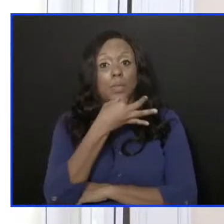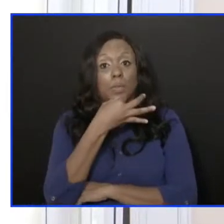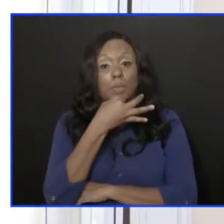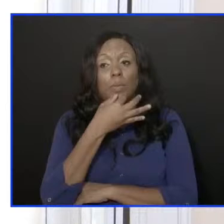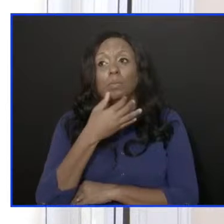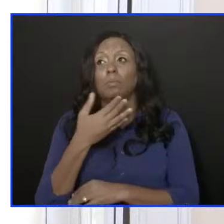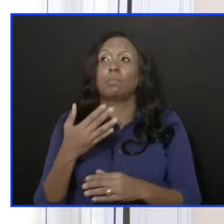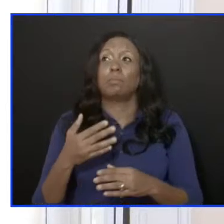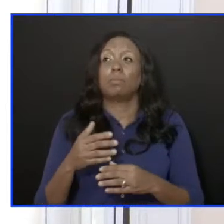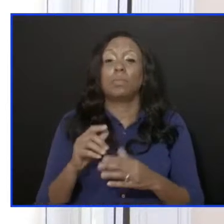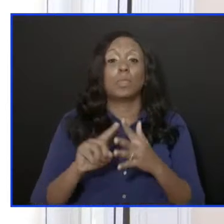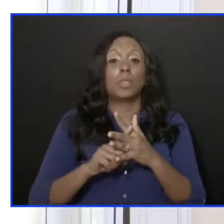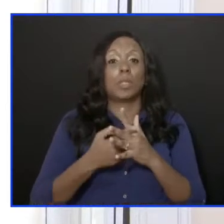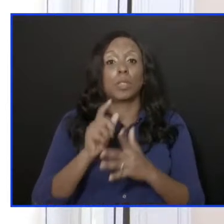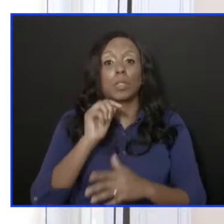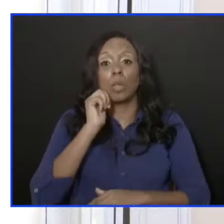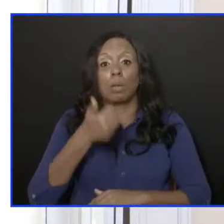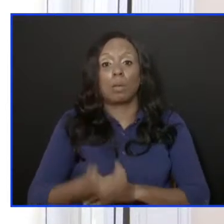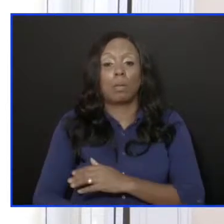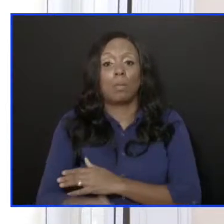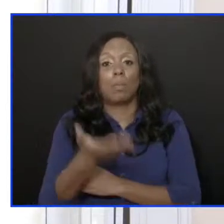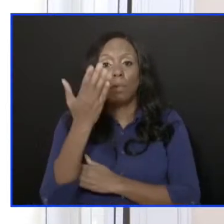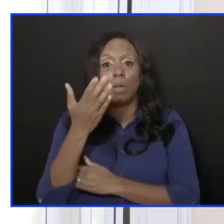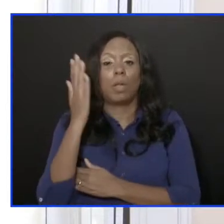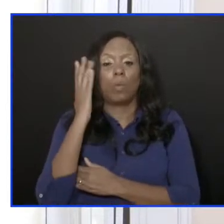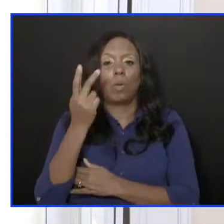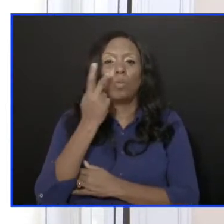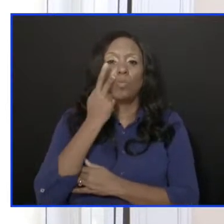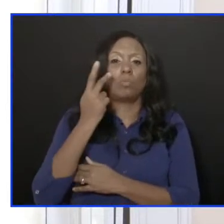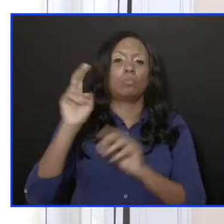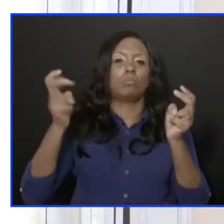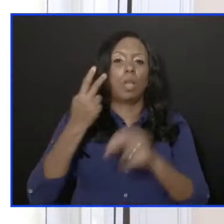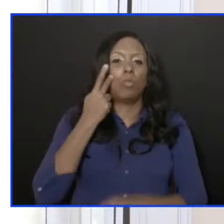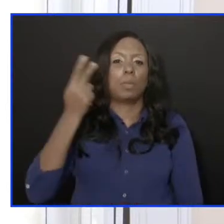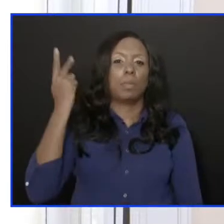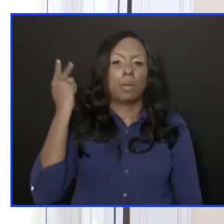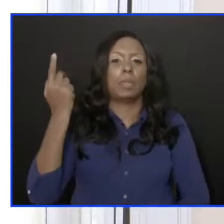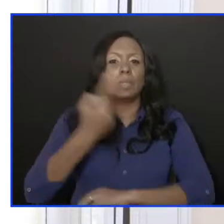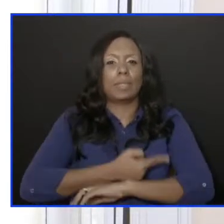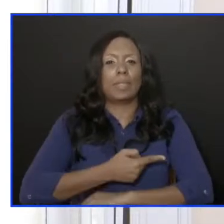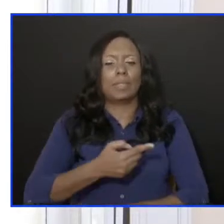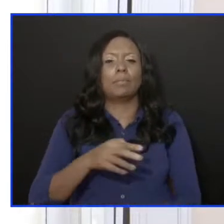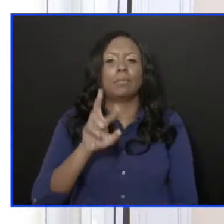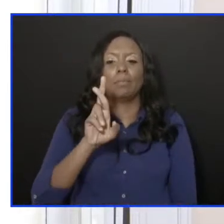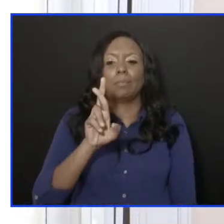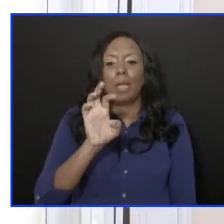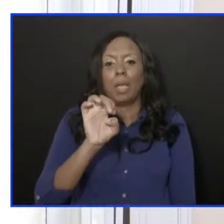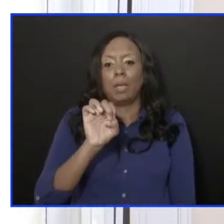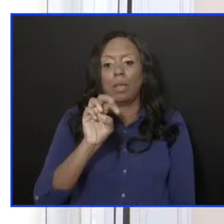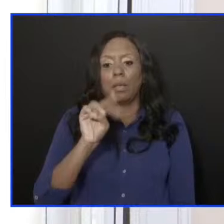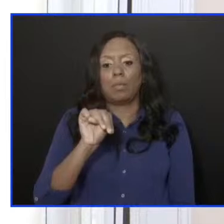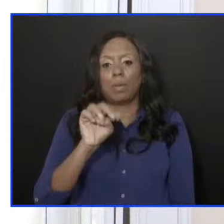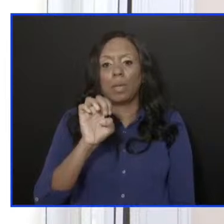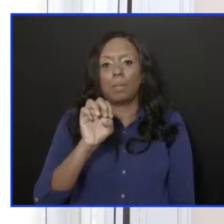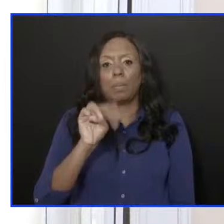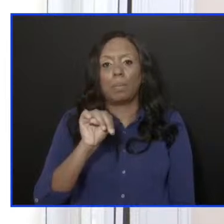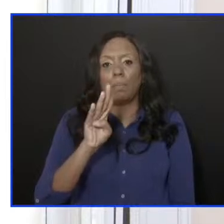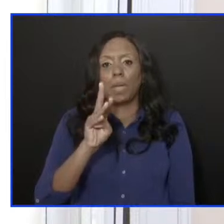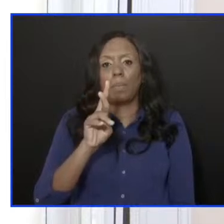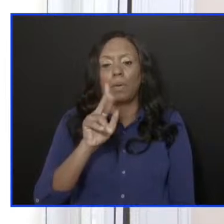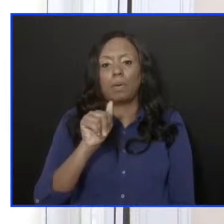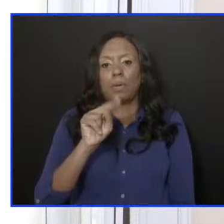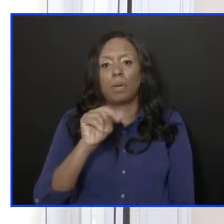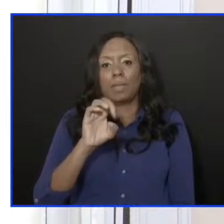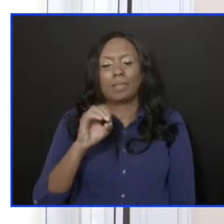early as tomorrow morning, we have the commemoration of the Remembrance Day, which has been once again changed in how